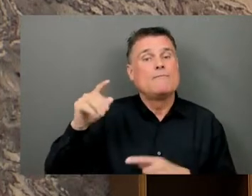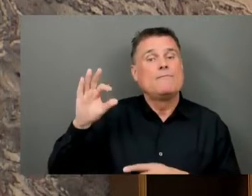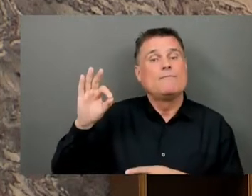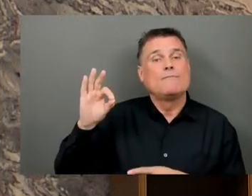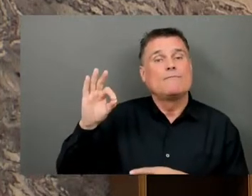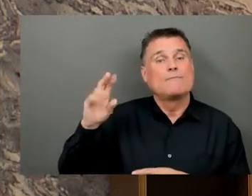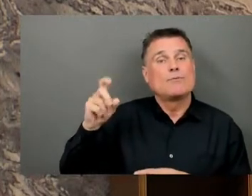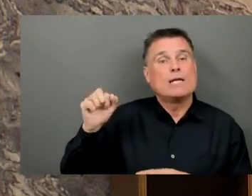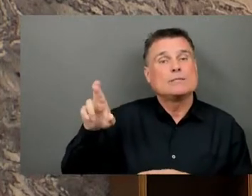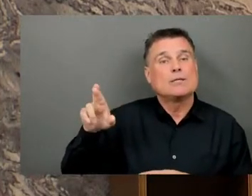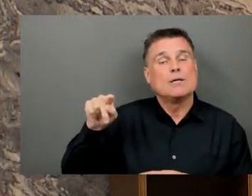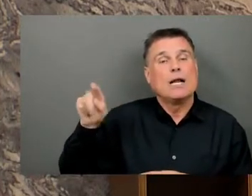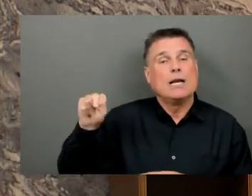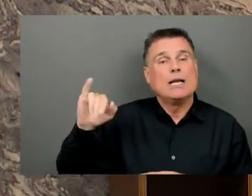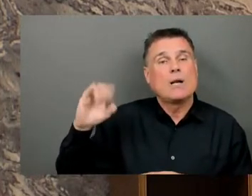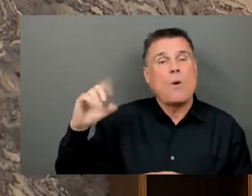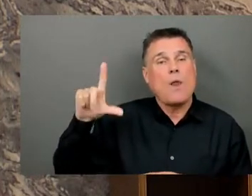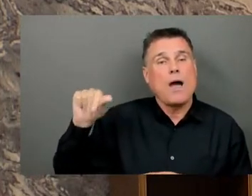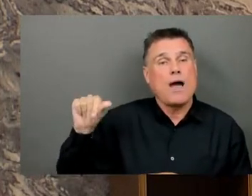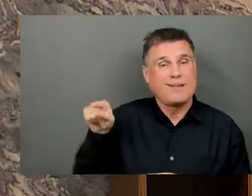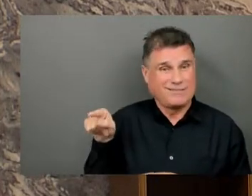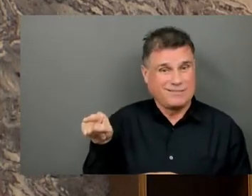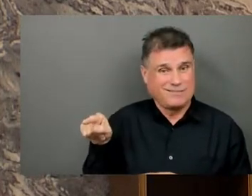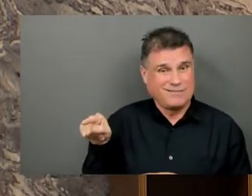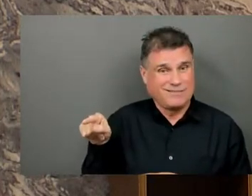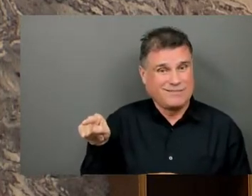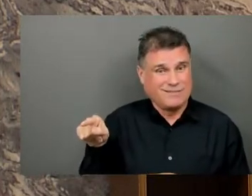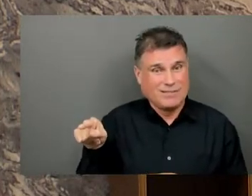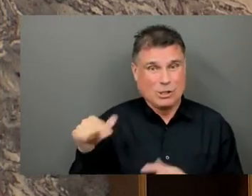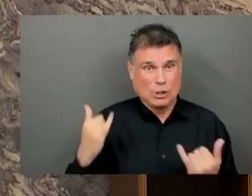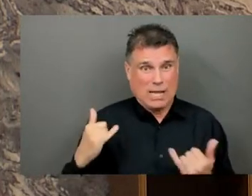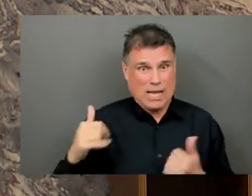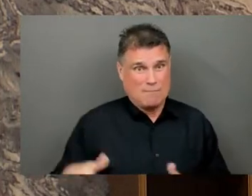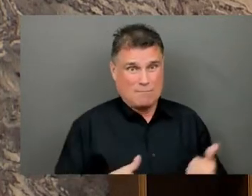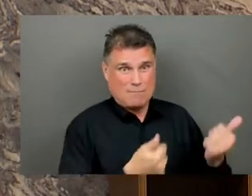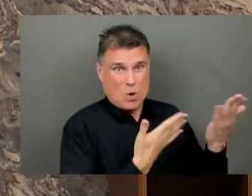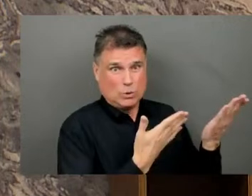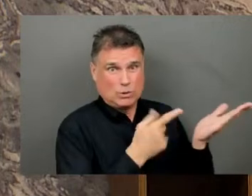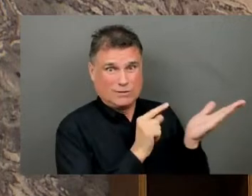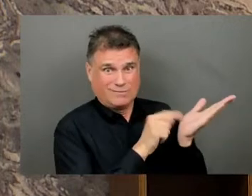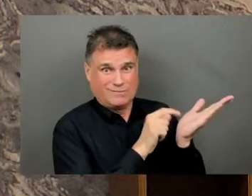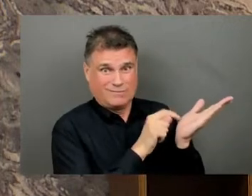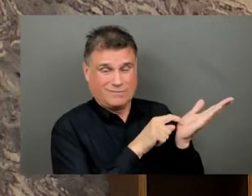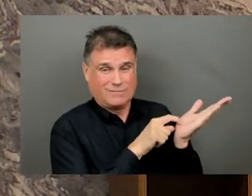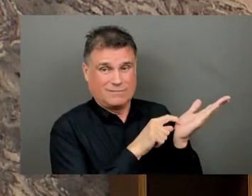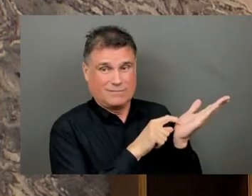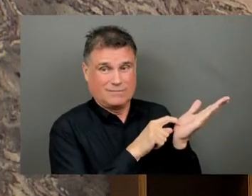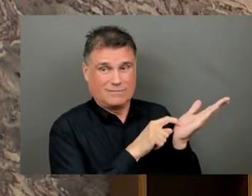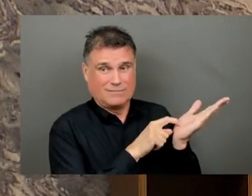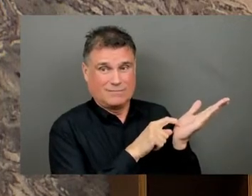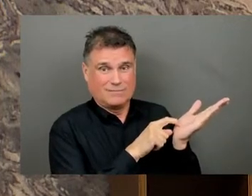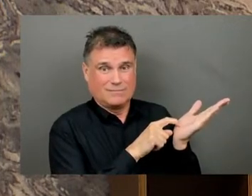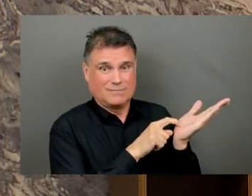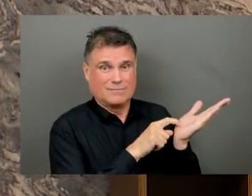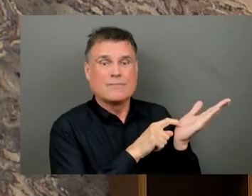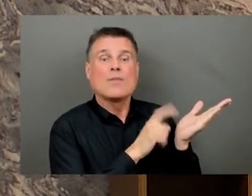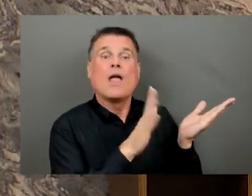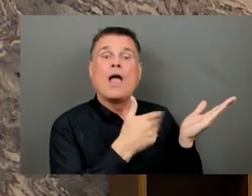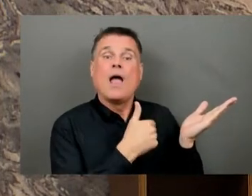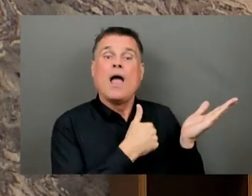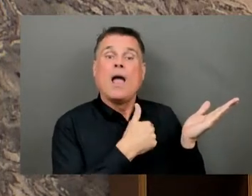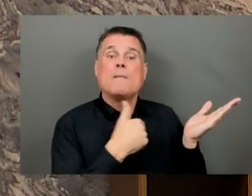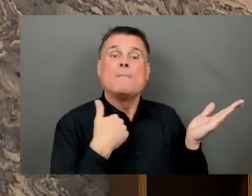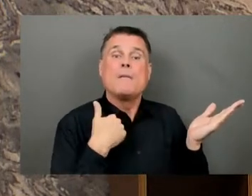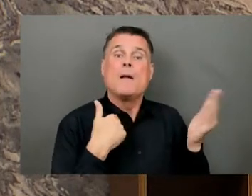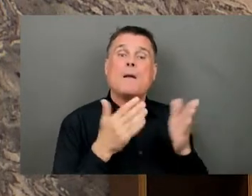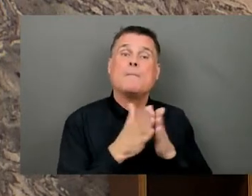the Public Accounts Committee, which also have the statutory ability to direct the Auditor General